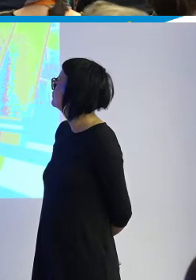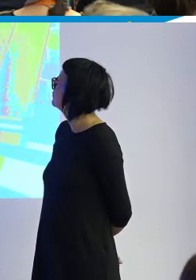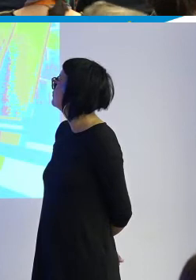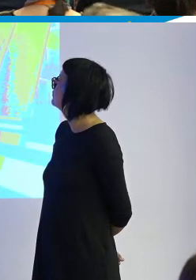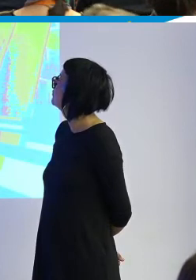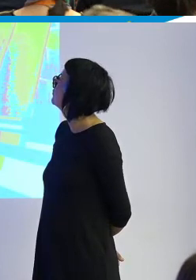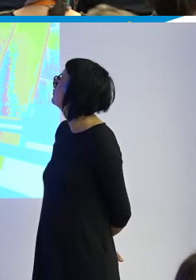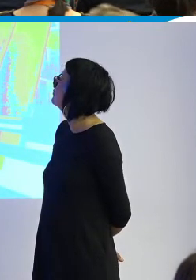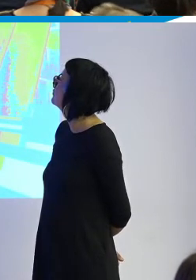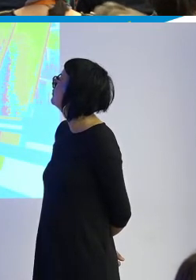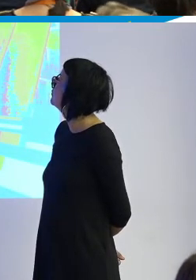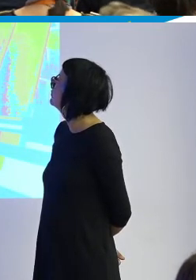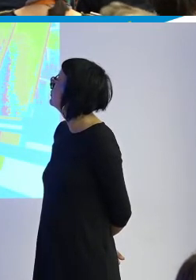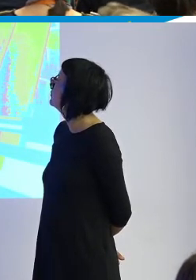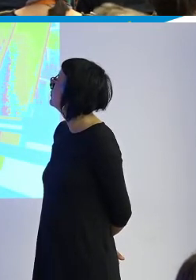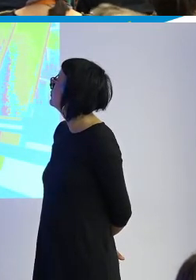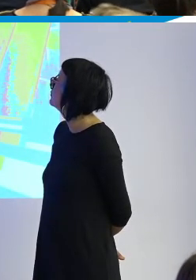allows workers to walk naturally